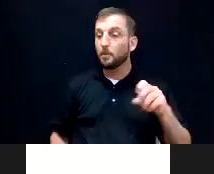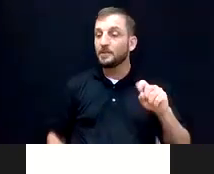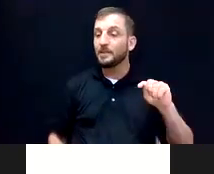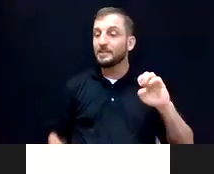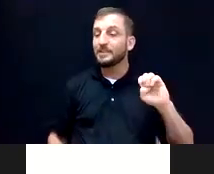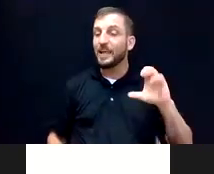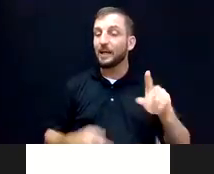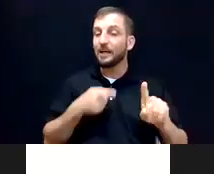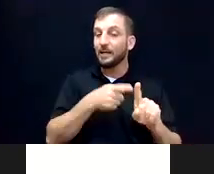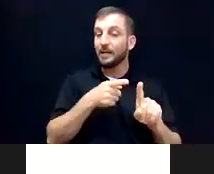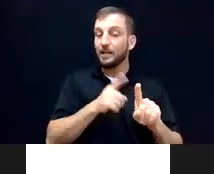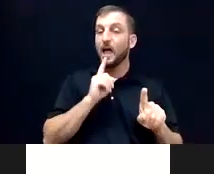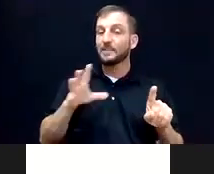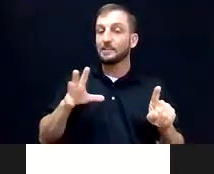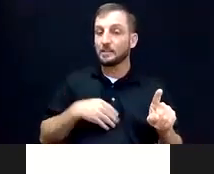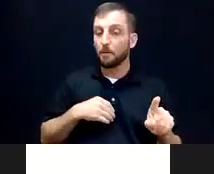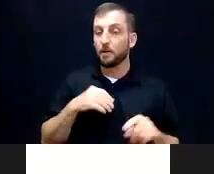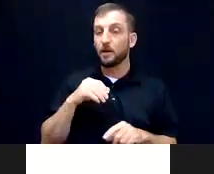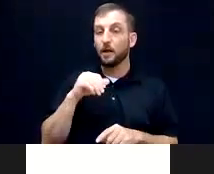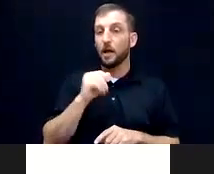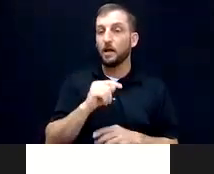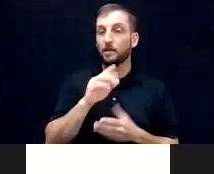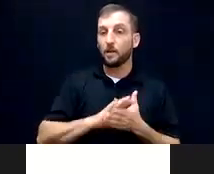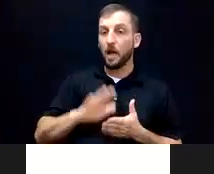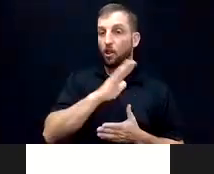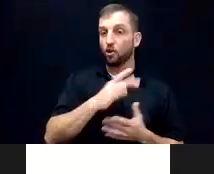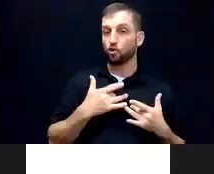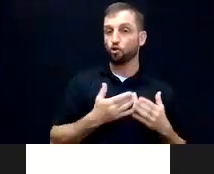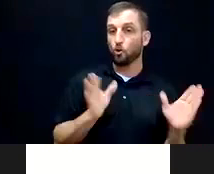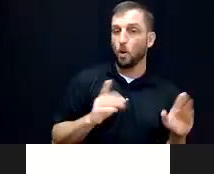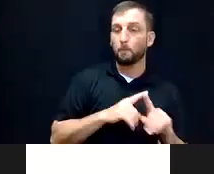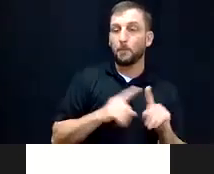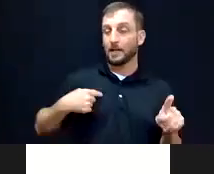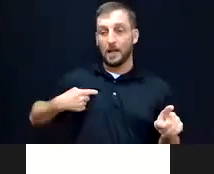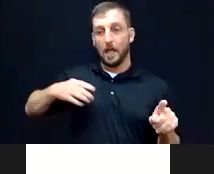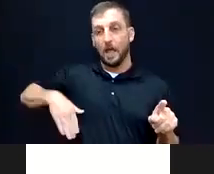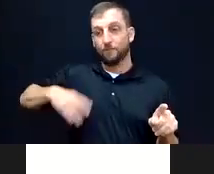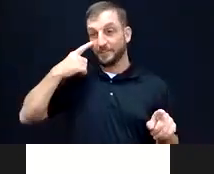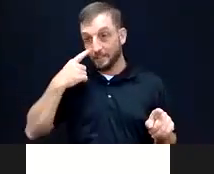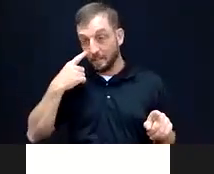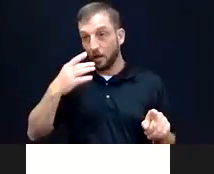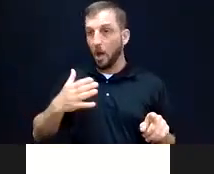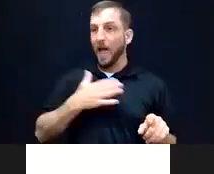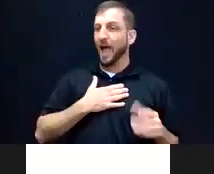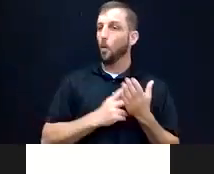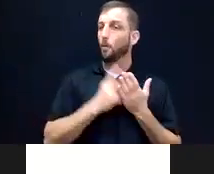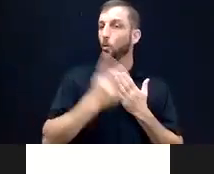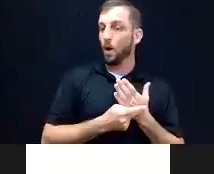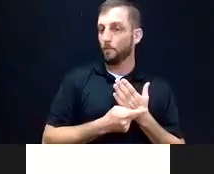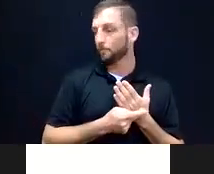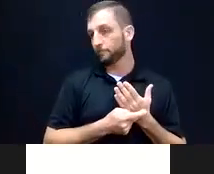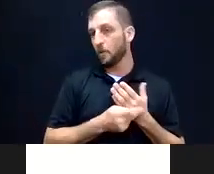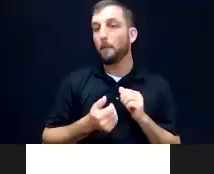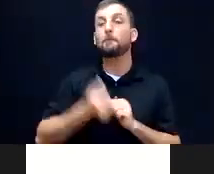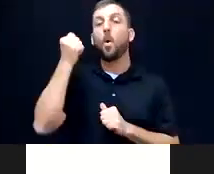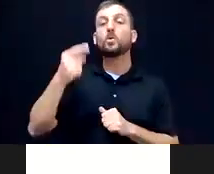is accepted at the college in general, but I've never seen anybody as far as our program. As I mentioned earlier, most of our students come